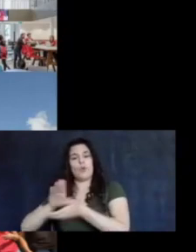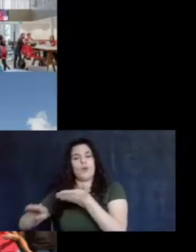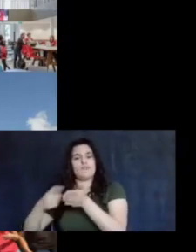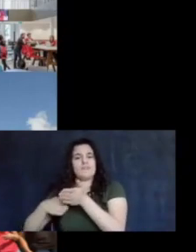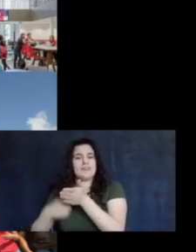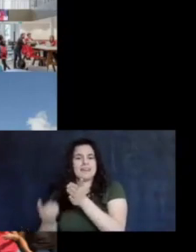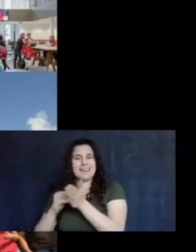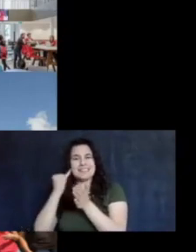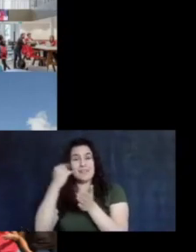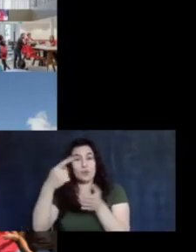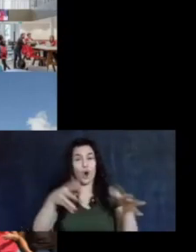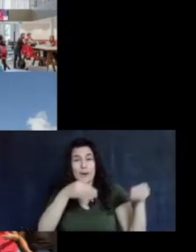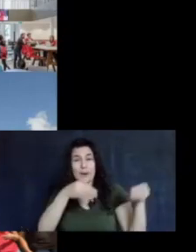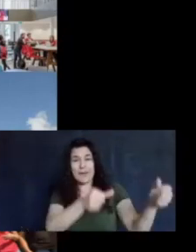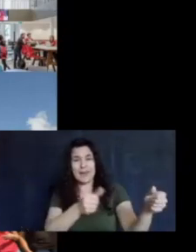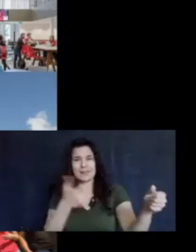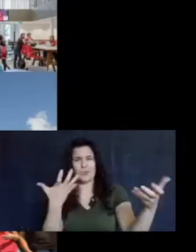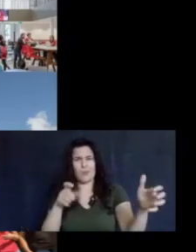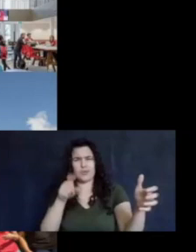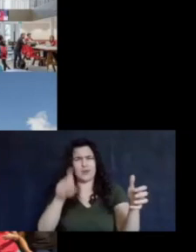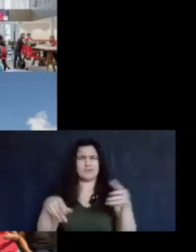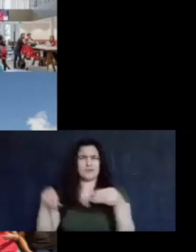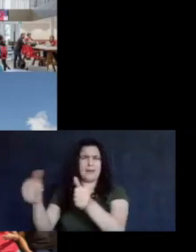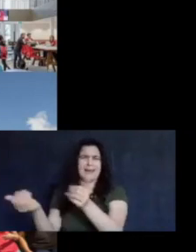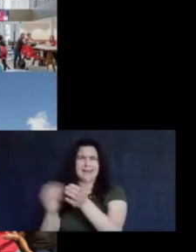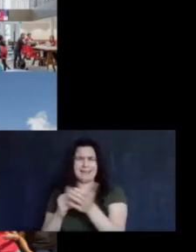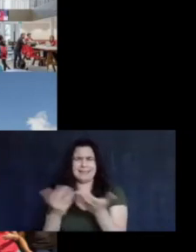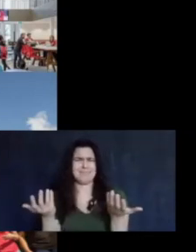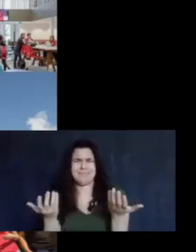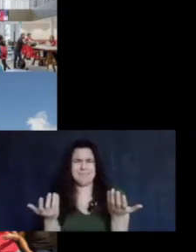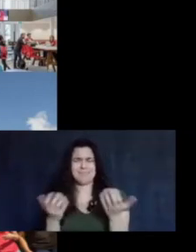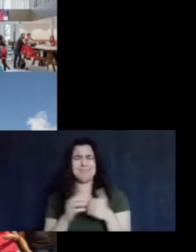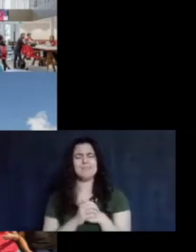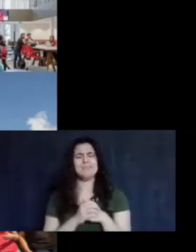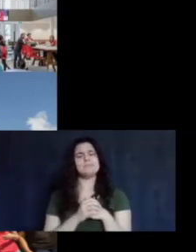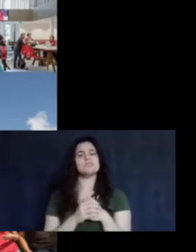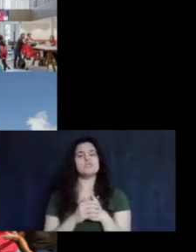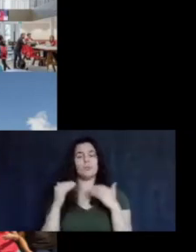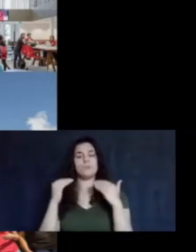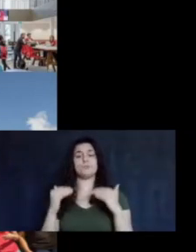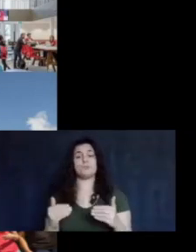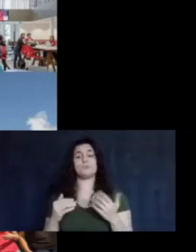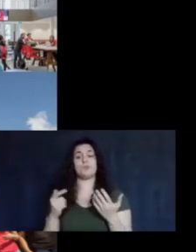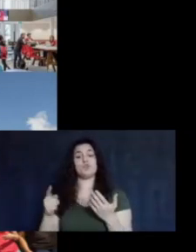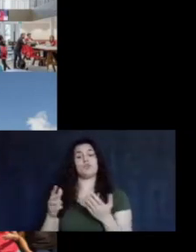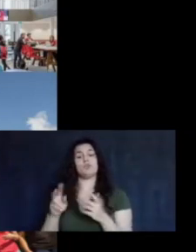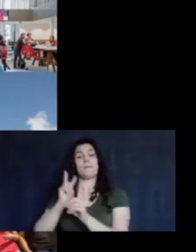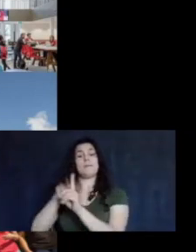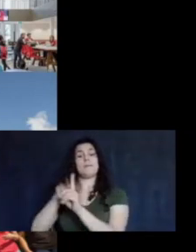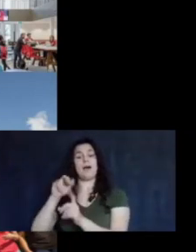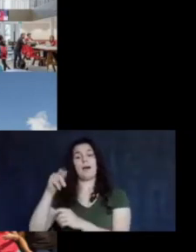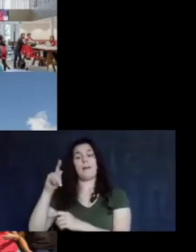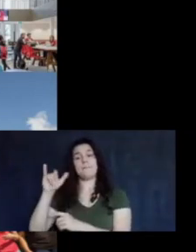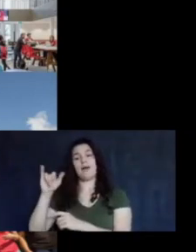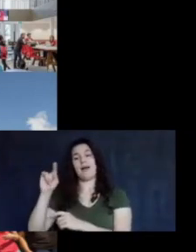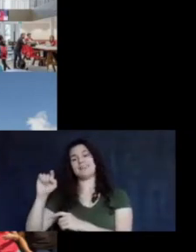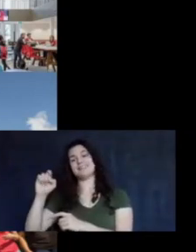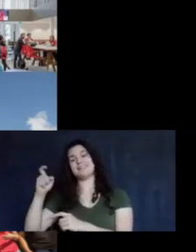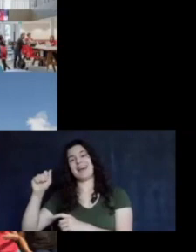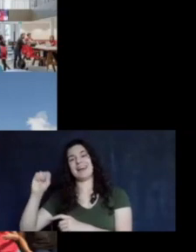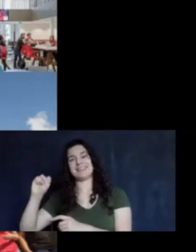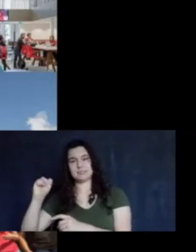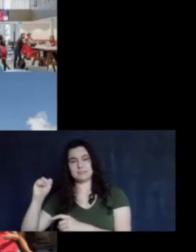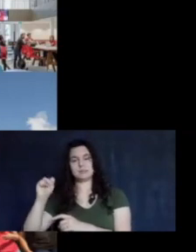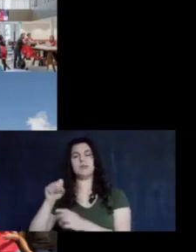paid it, I wouldn't want you to pay it again. So you would apply it, you would start your application in Apply Texas. You would need to get all